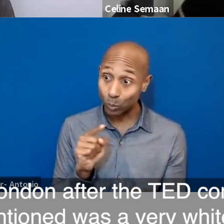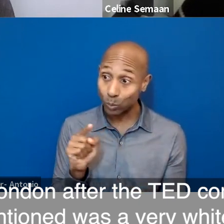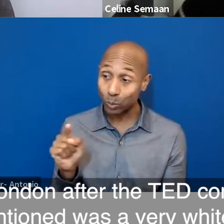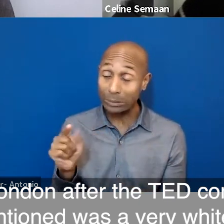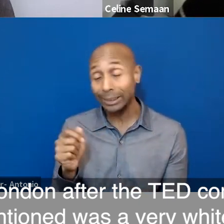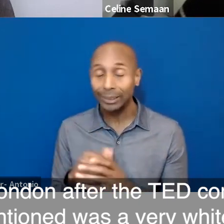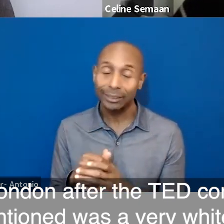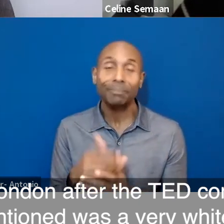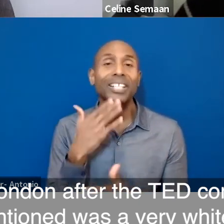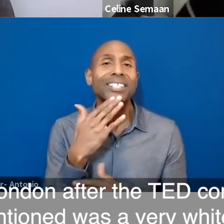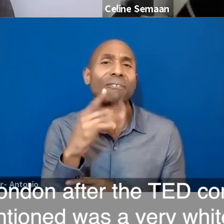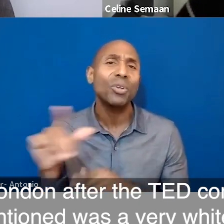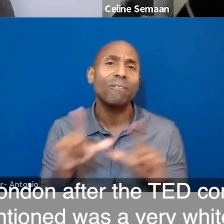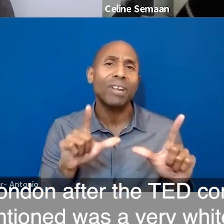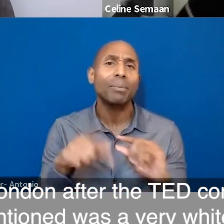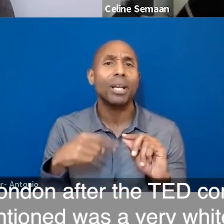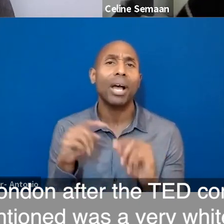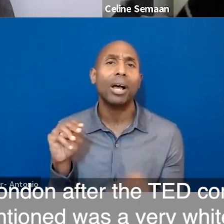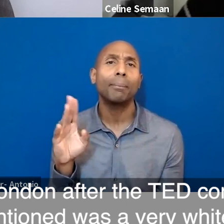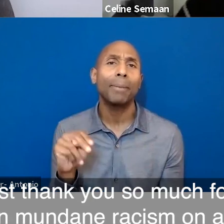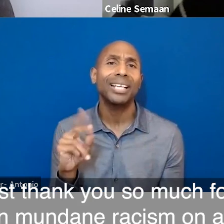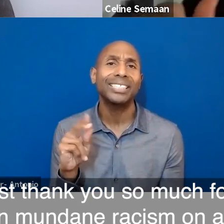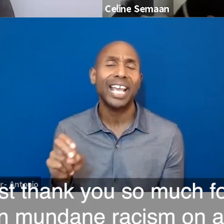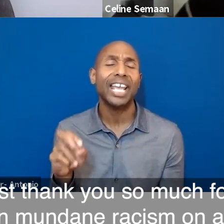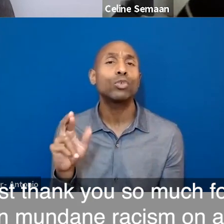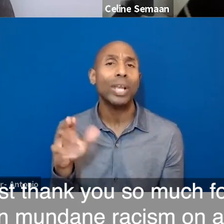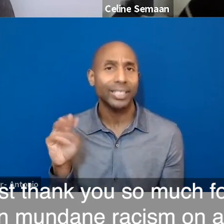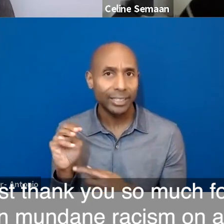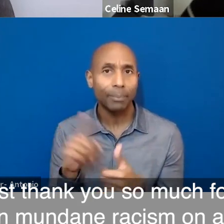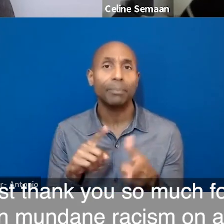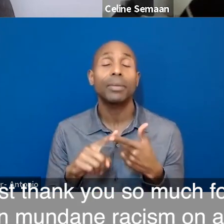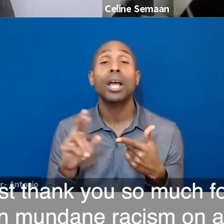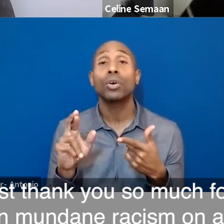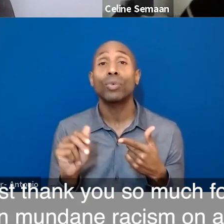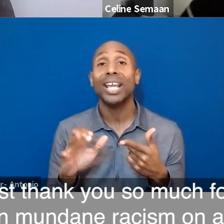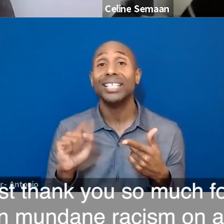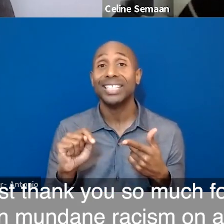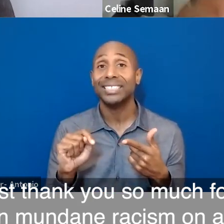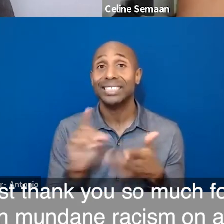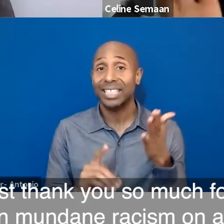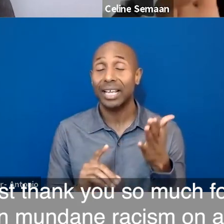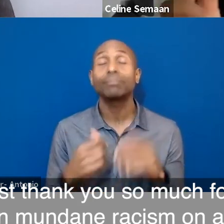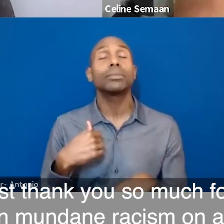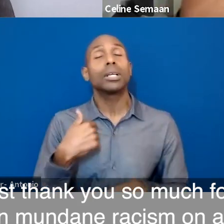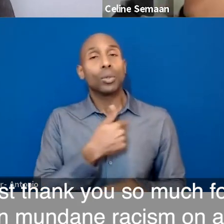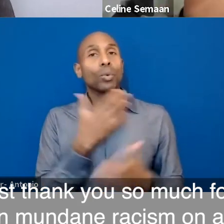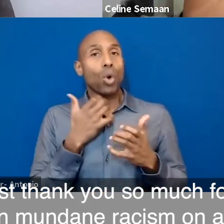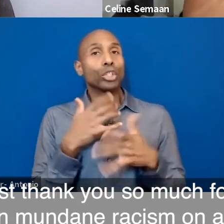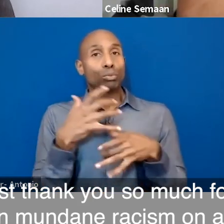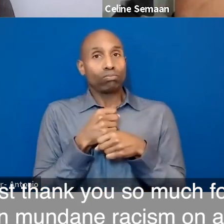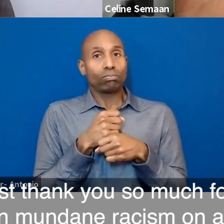was very white. And just thank you so much for your framing on mundane racism,